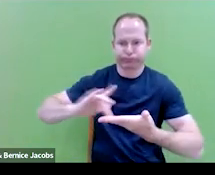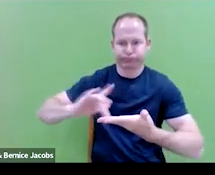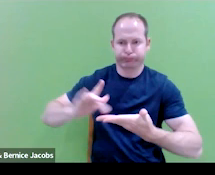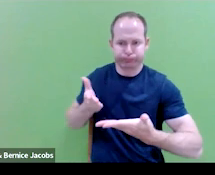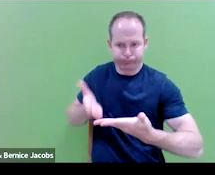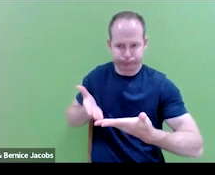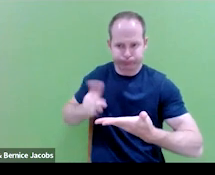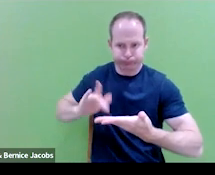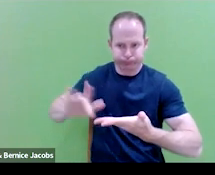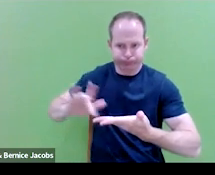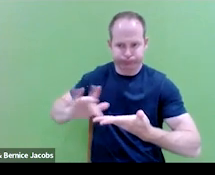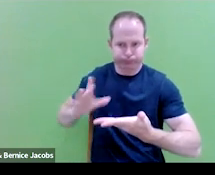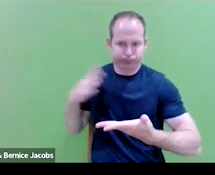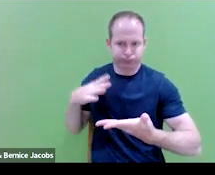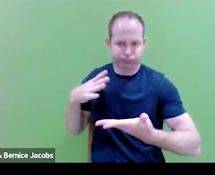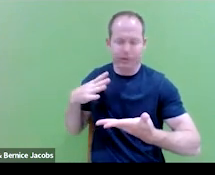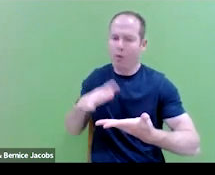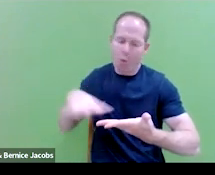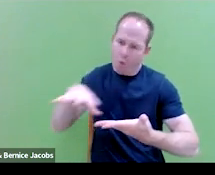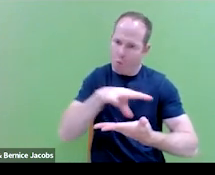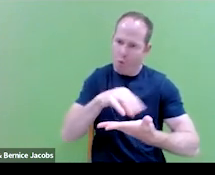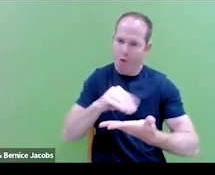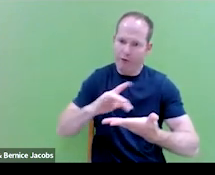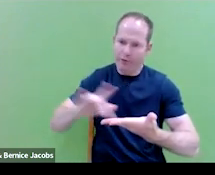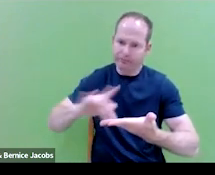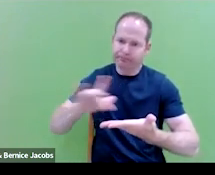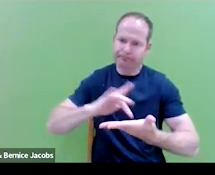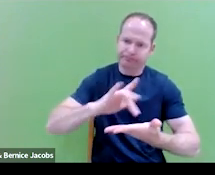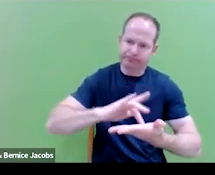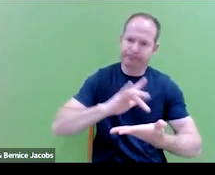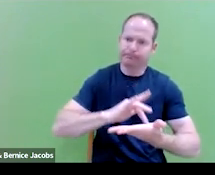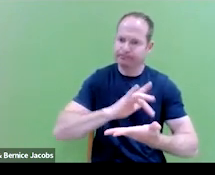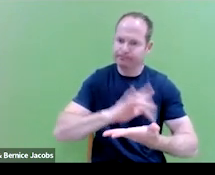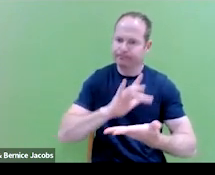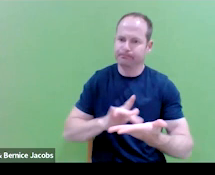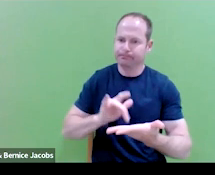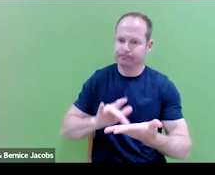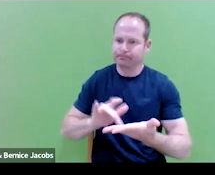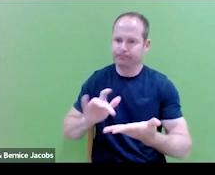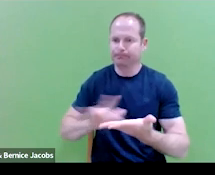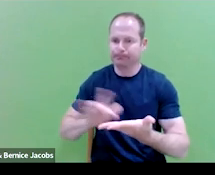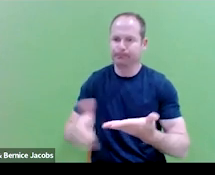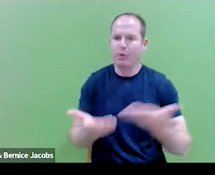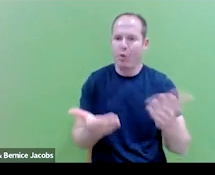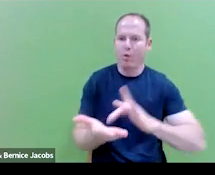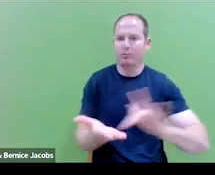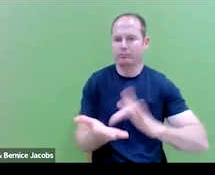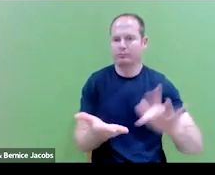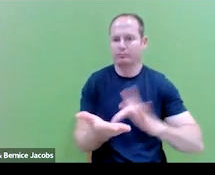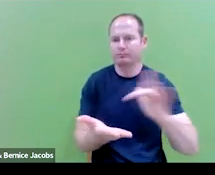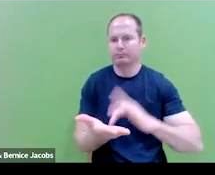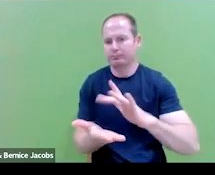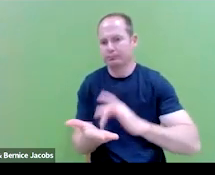now got that scrolling function. So that's flexibility in use. So I can scroll on that screen whether I'm left or right-handed, whether